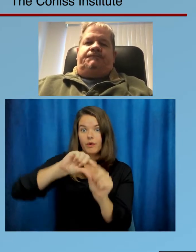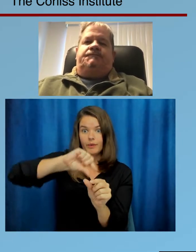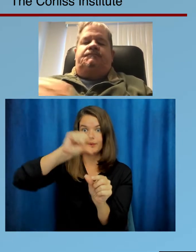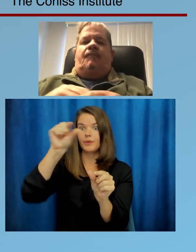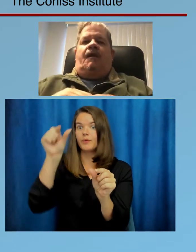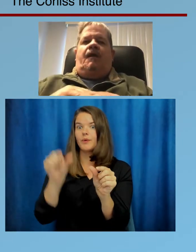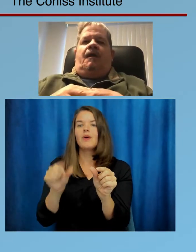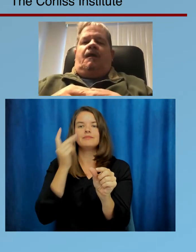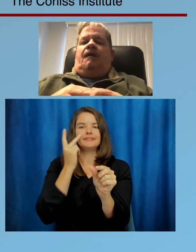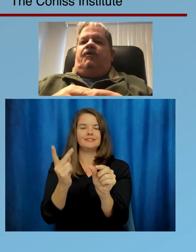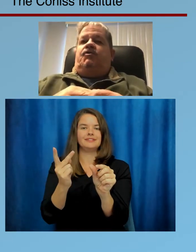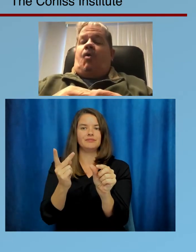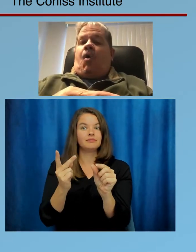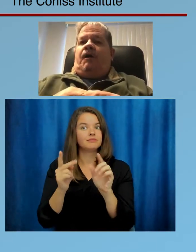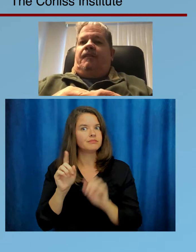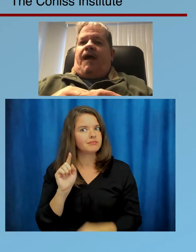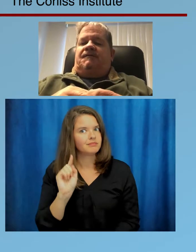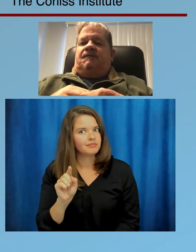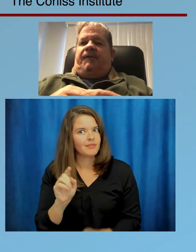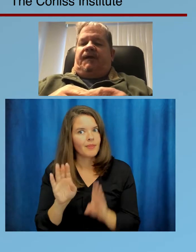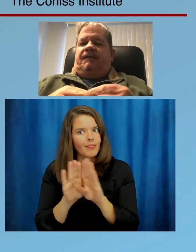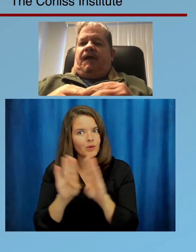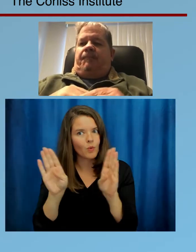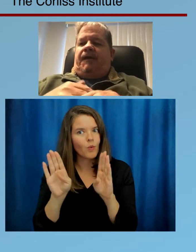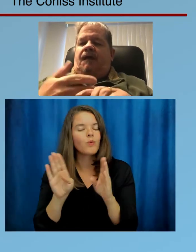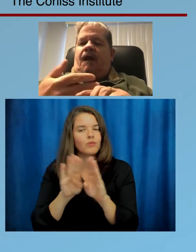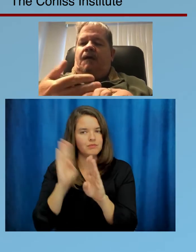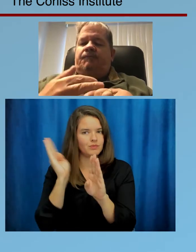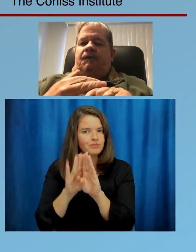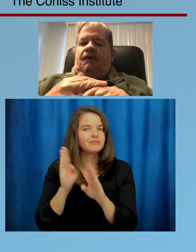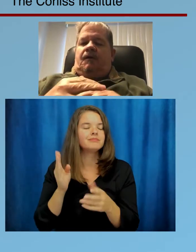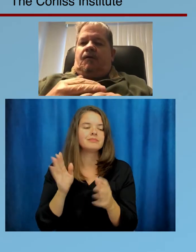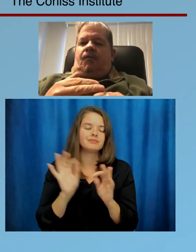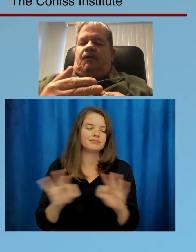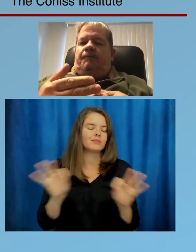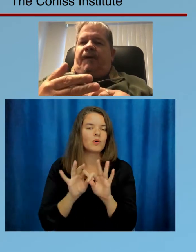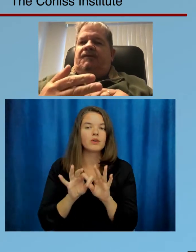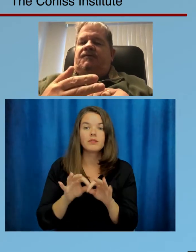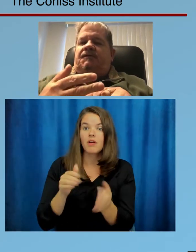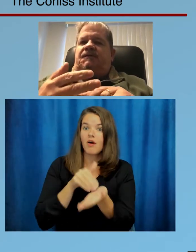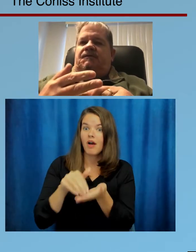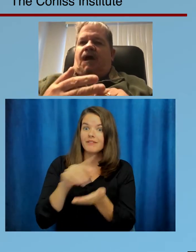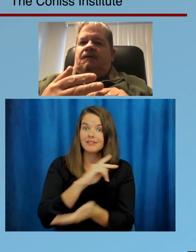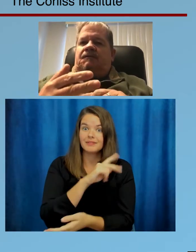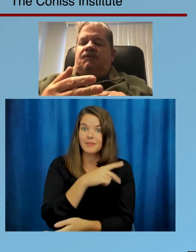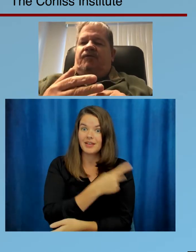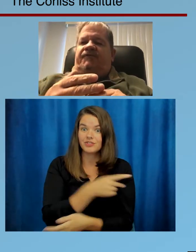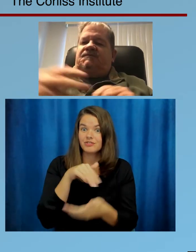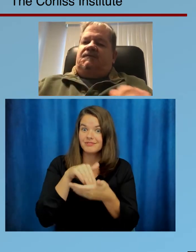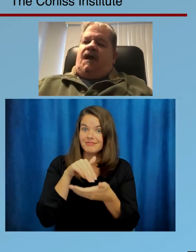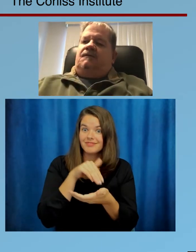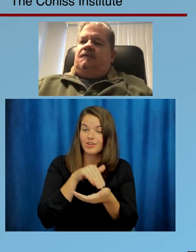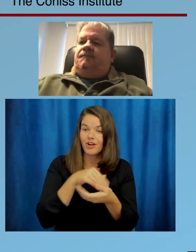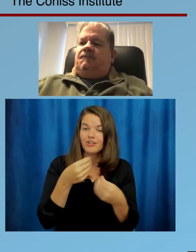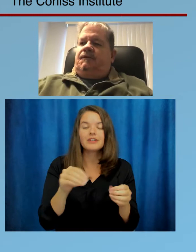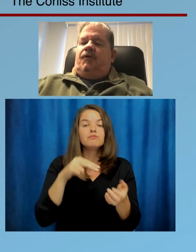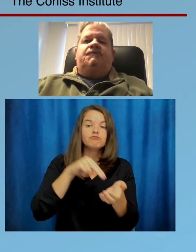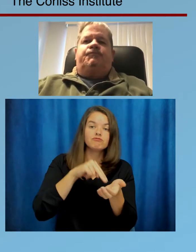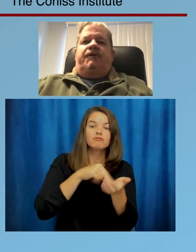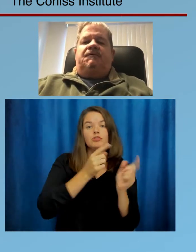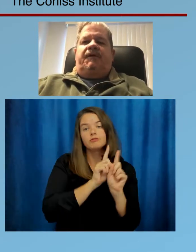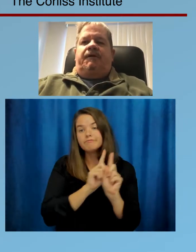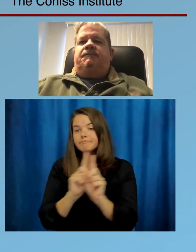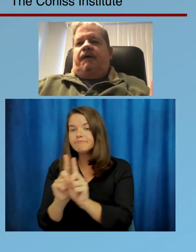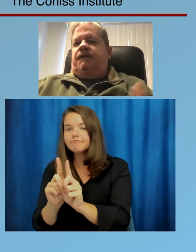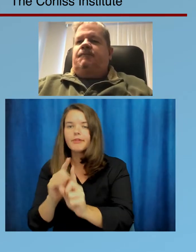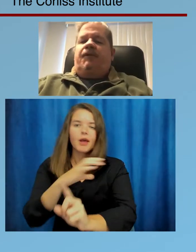is. The door, that's a big thing. Many times when the patient is in the doctor's office, the nurse